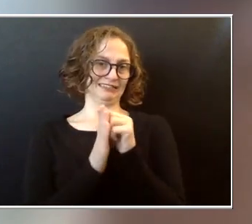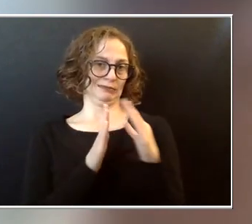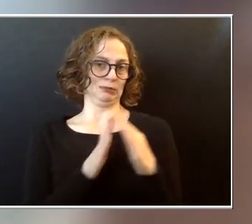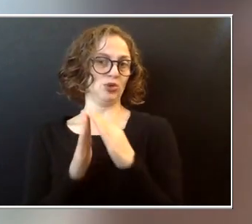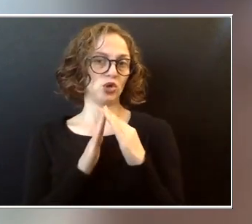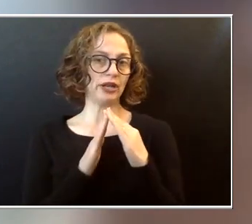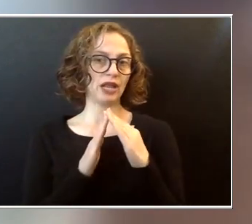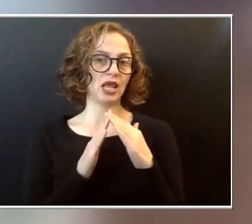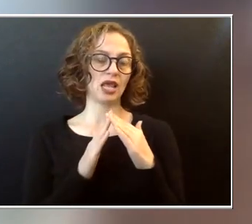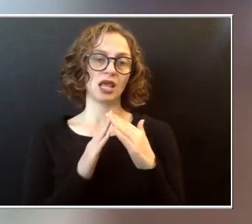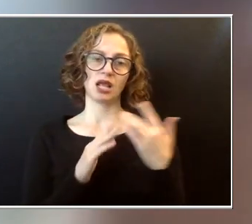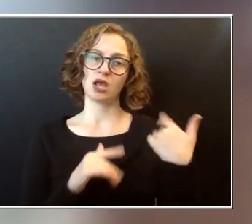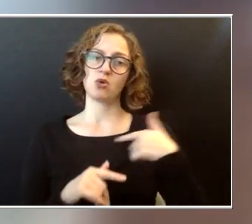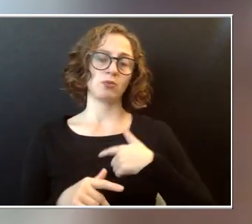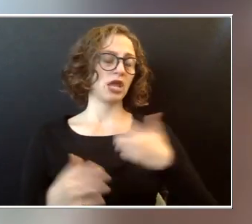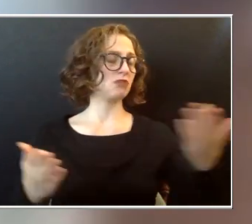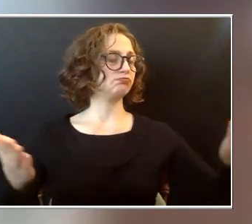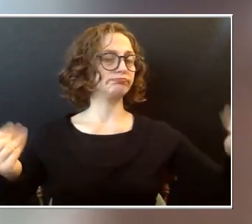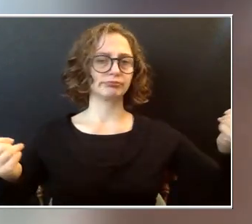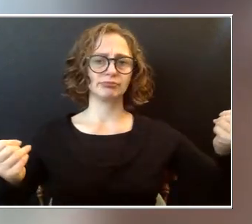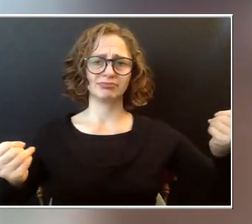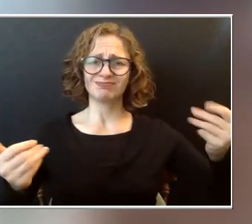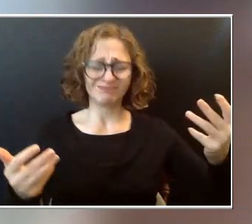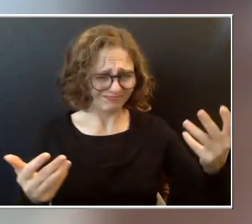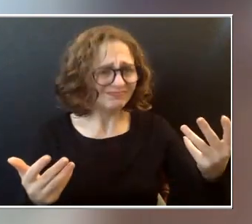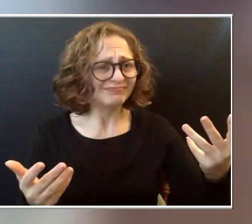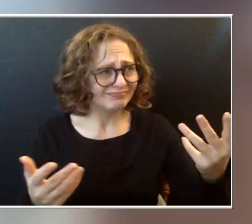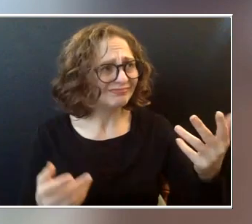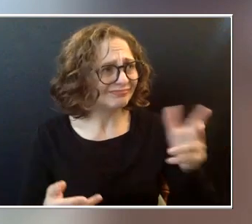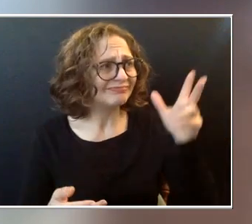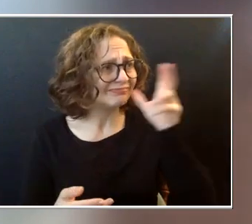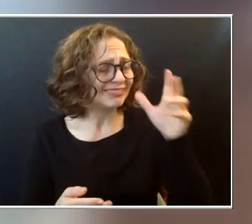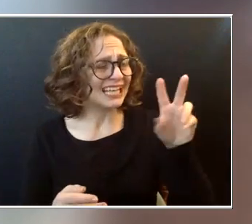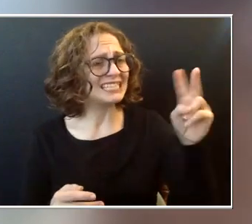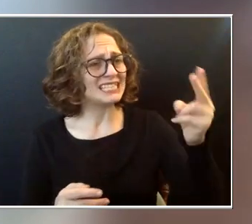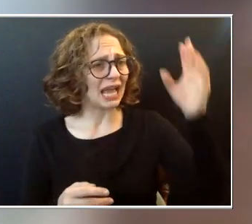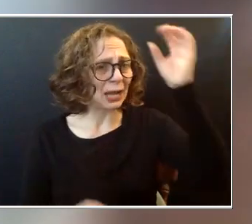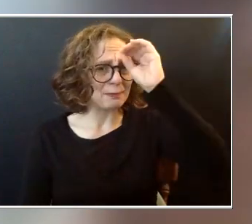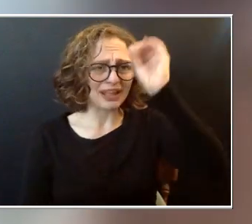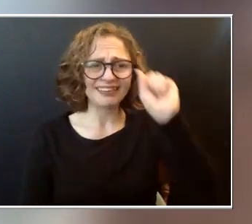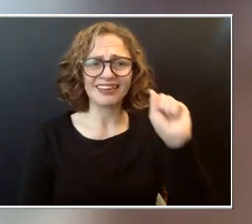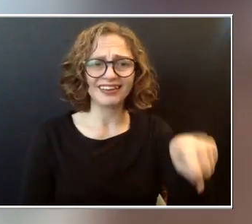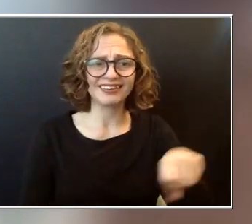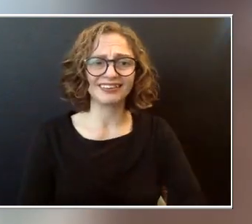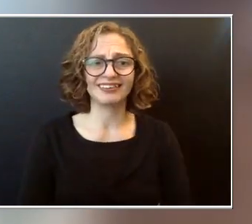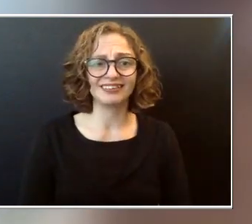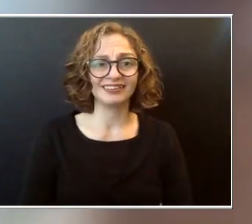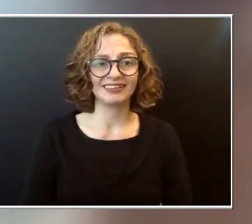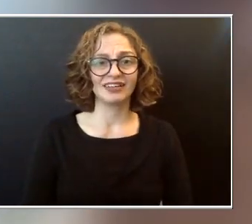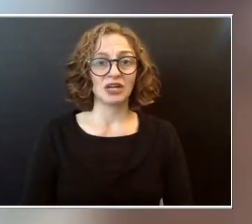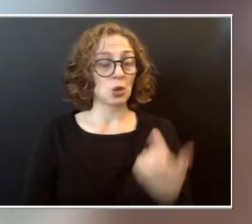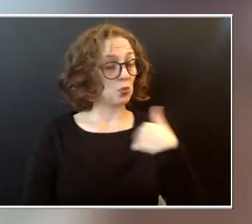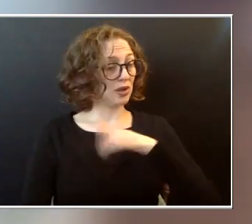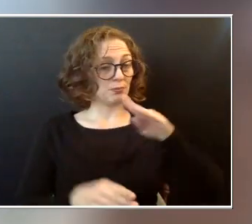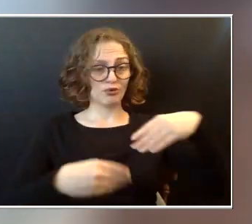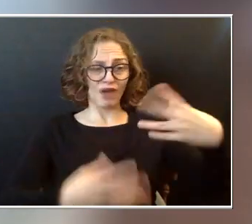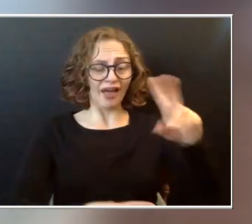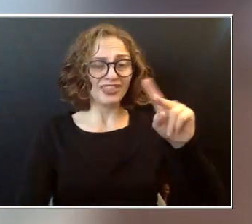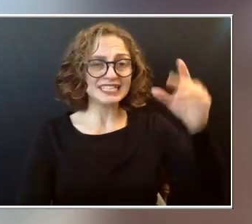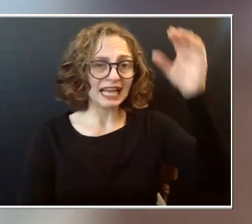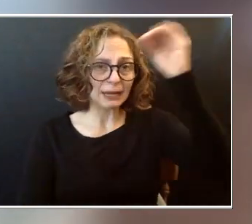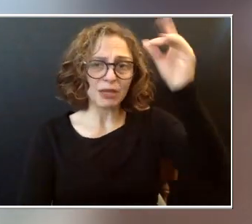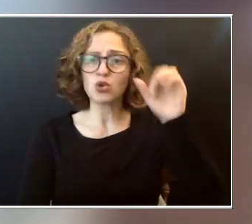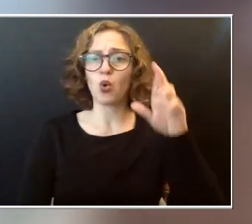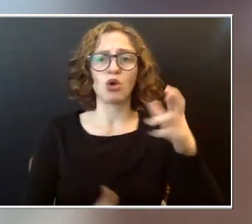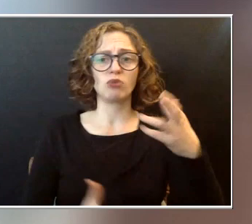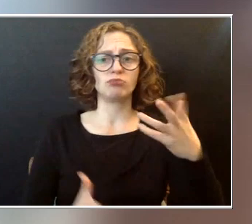with open arms, second opinions, either to see patients or if our patients want to go somewhere and get a second opinion. It's about the